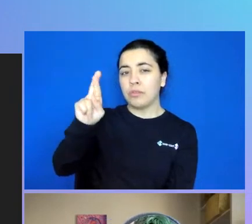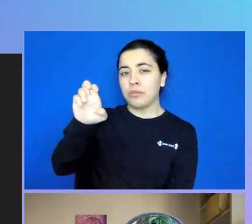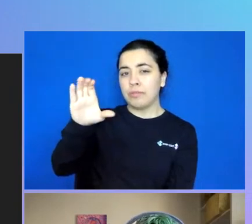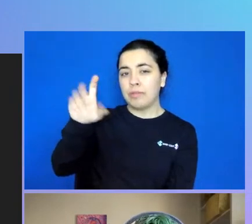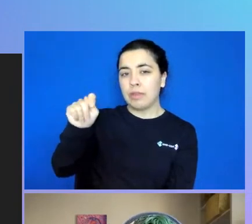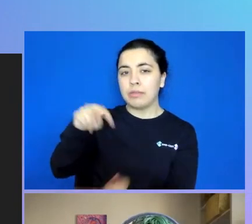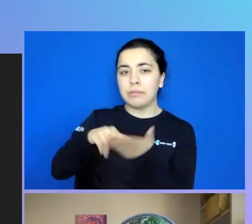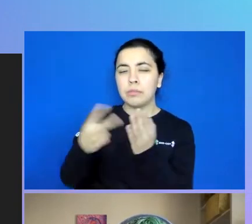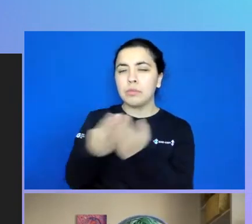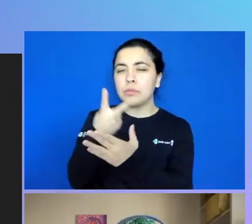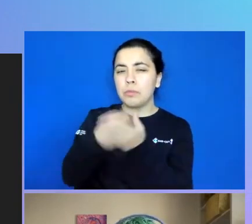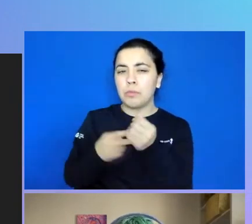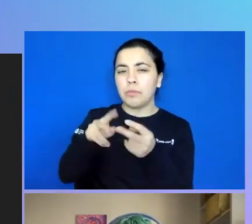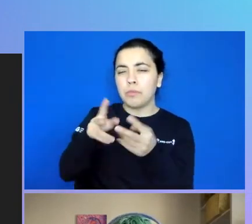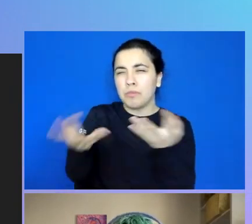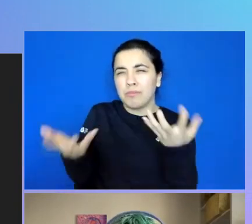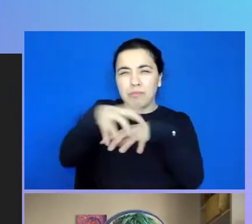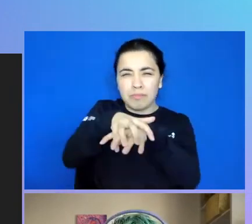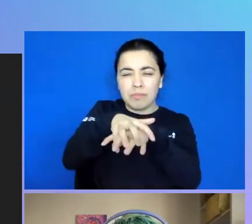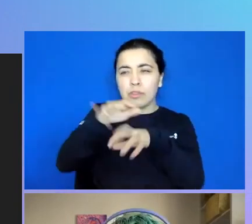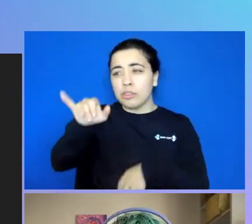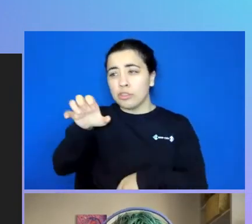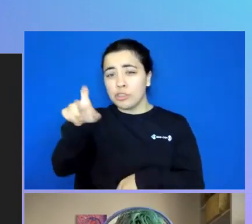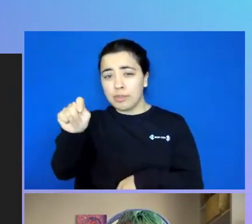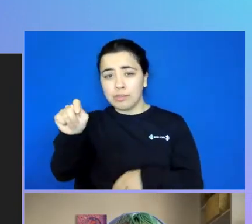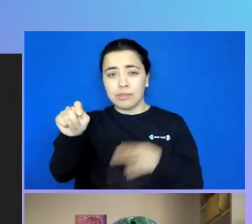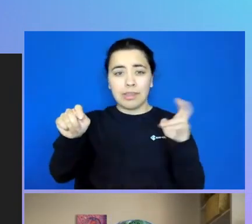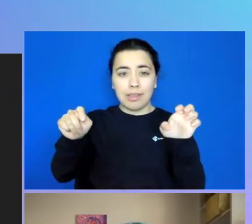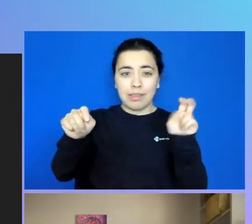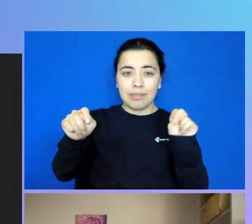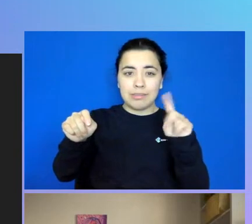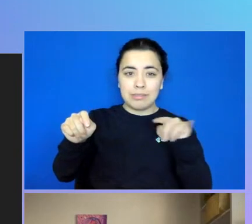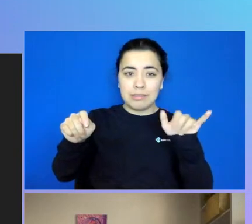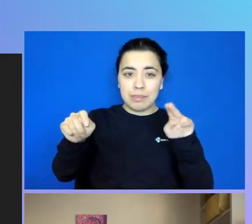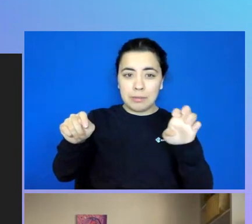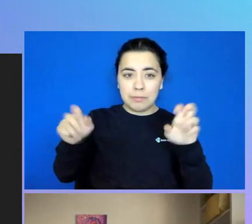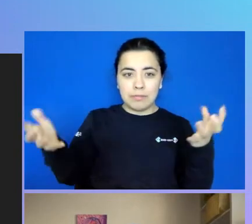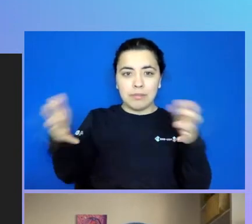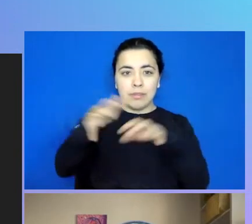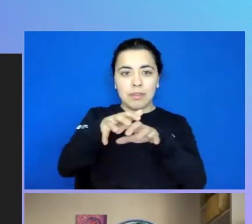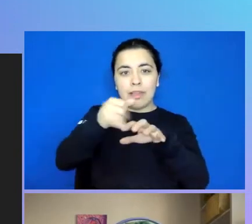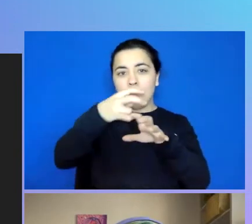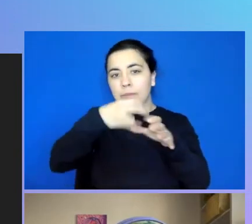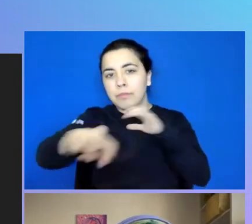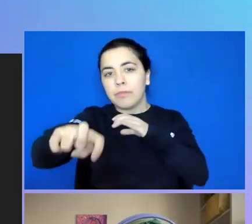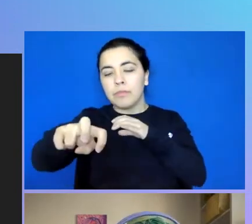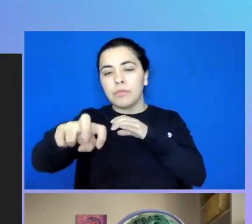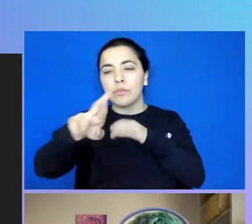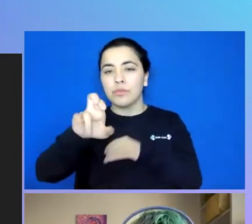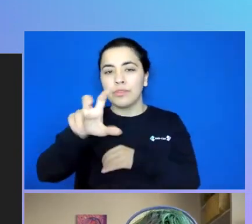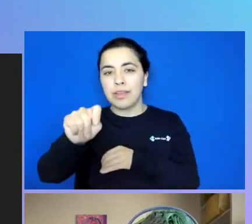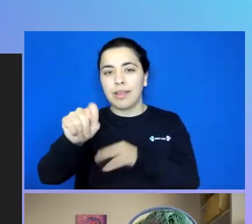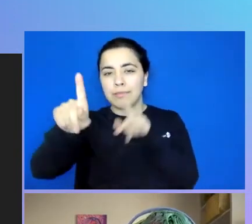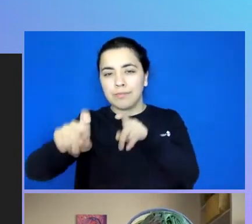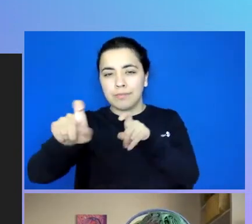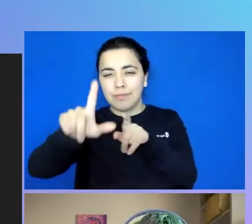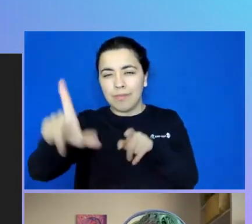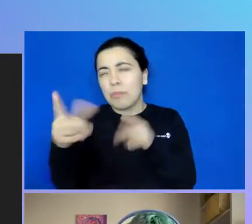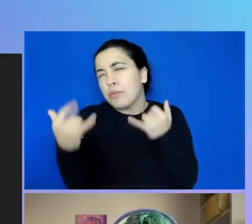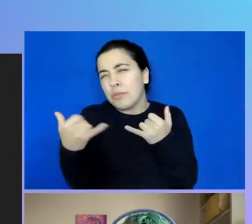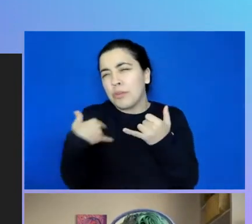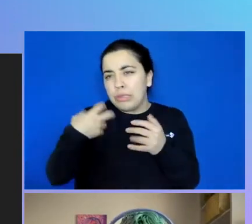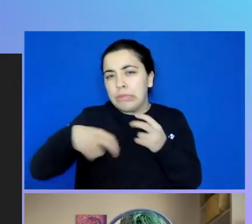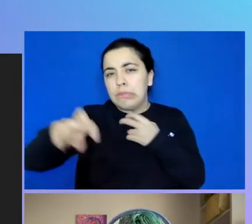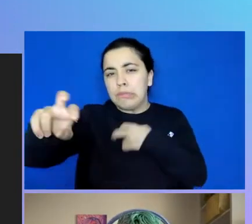Jest and Enzyme, but we're actually migrating to React testing library. So that is in the works currently. And then we